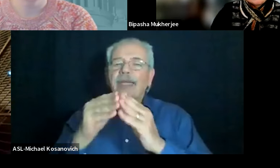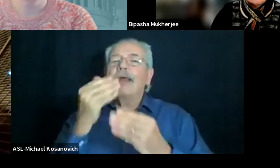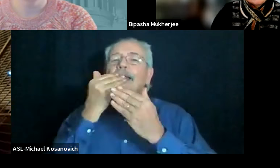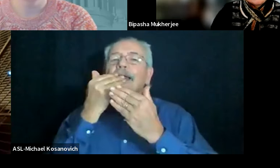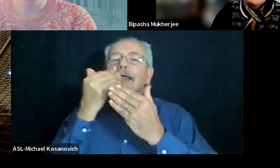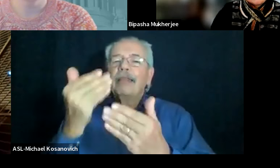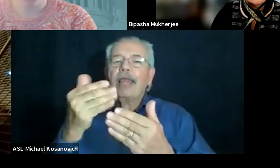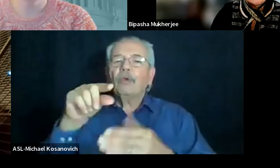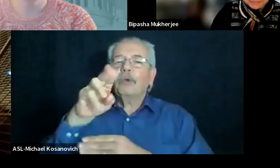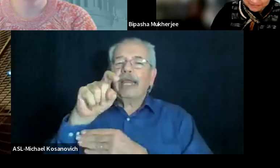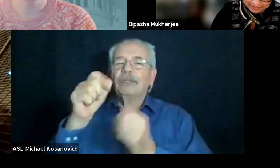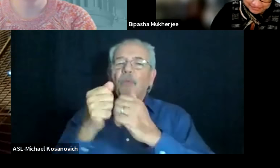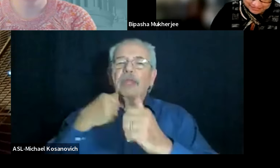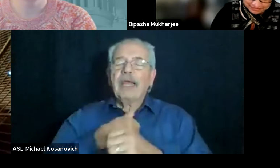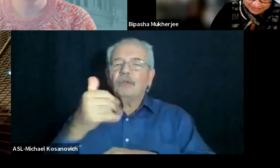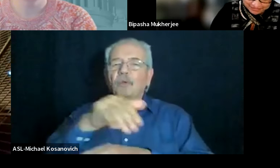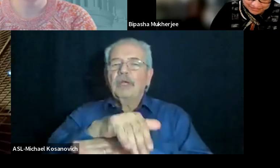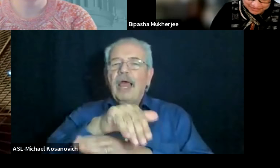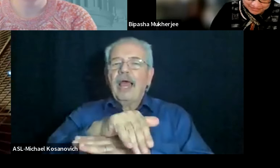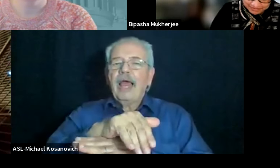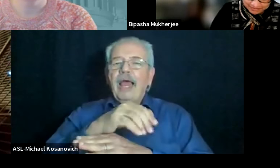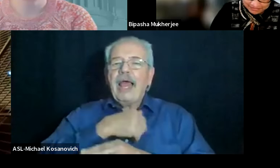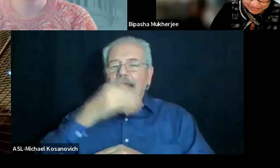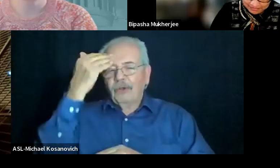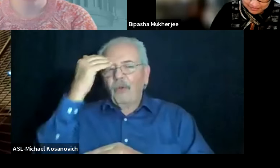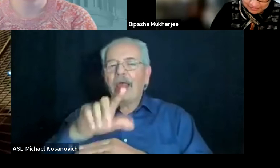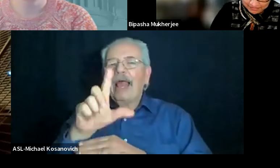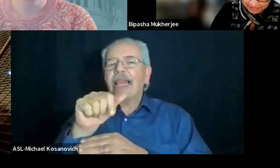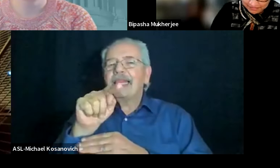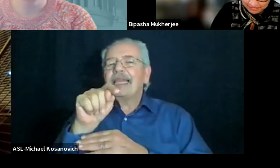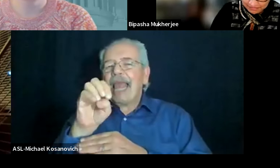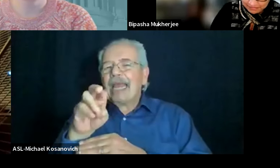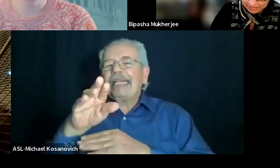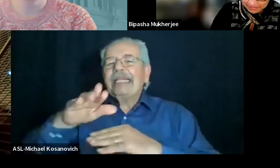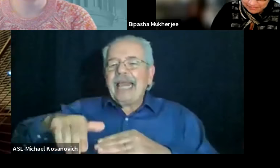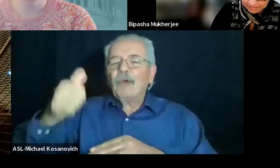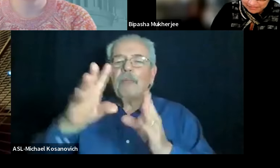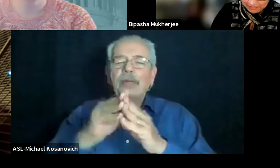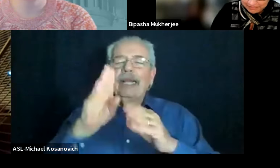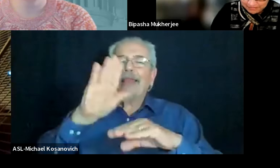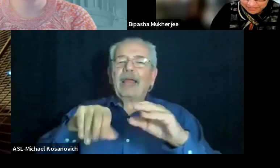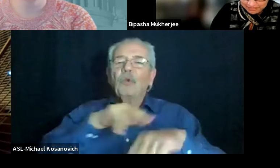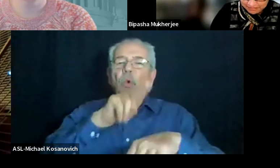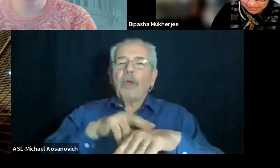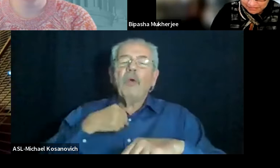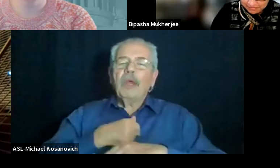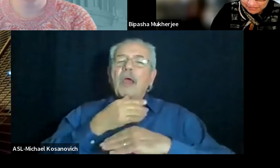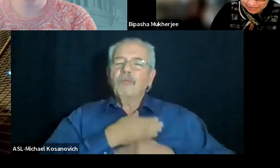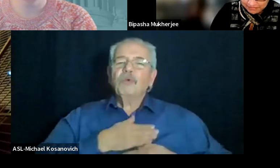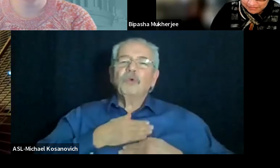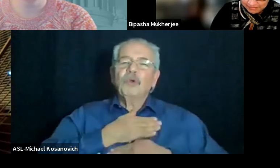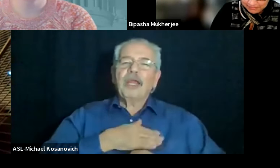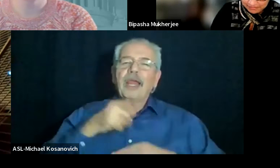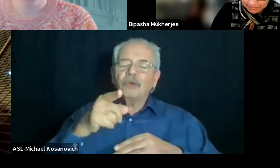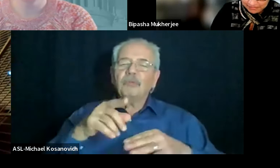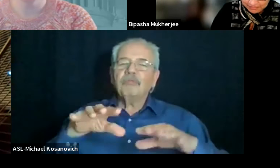thank you, guests, for being with us tonight. I know it's a later meeting than we normally do. And we really appreciate you making